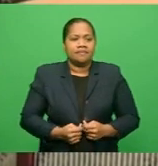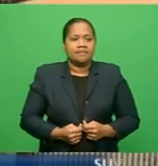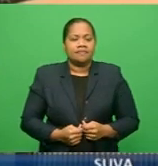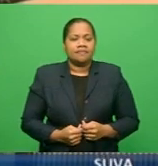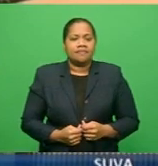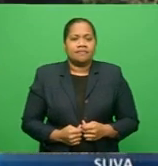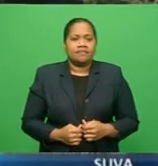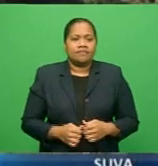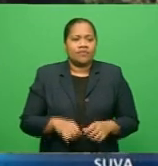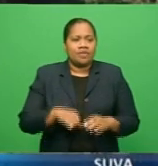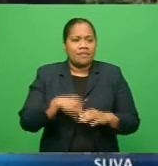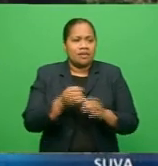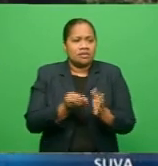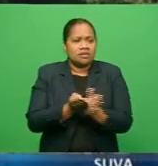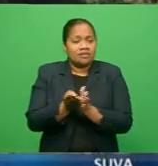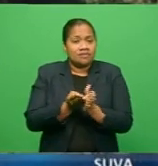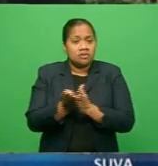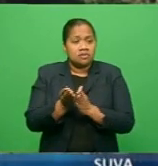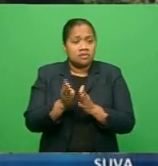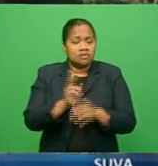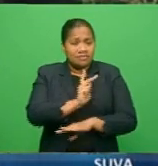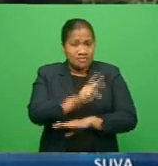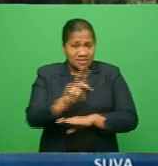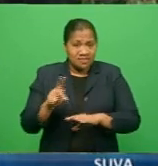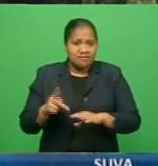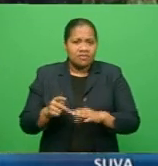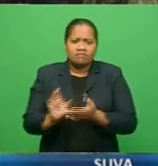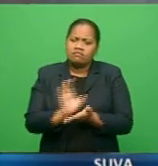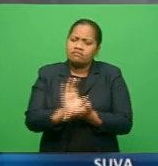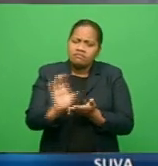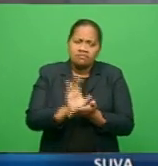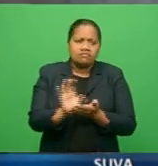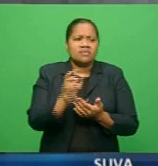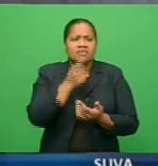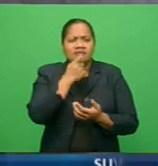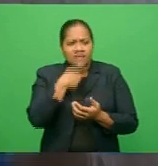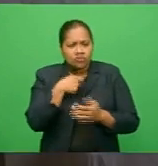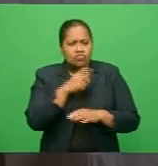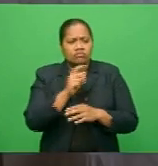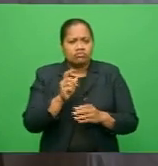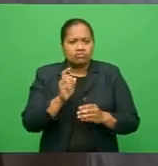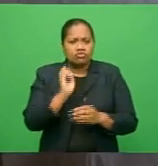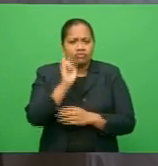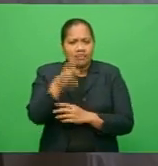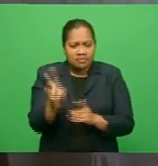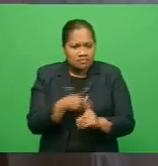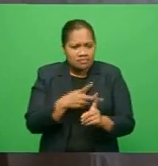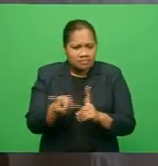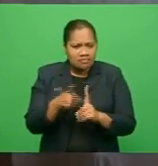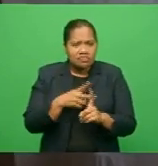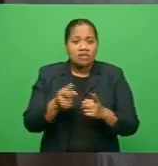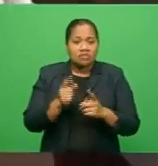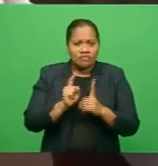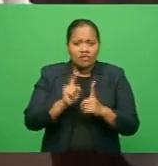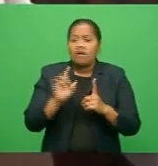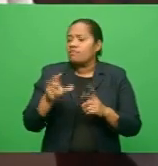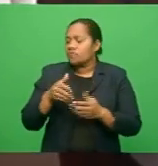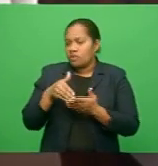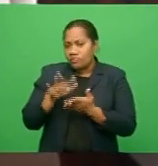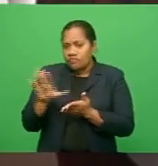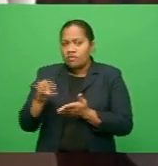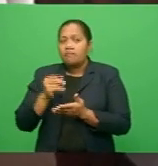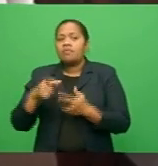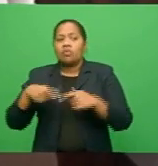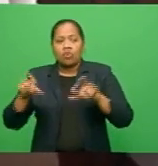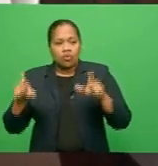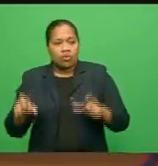The Medical Services Pacific has counselled few domestic violence offenders following approval from court. Provide support to